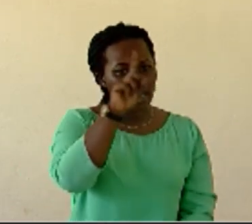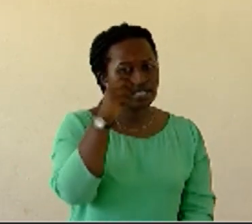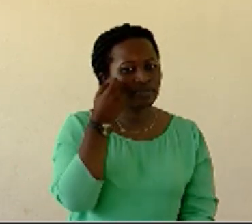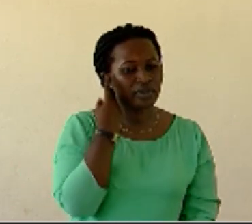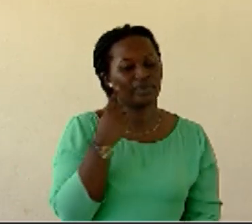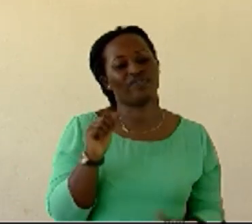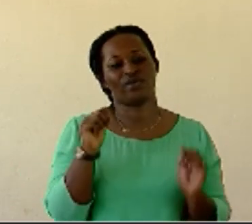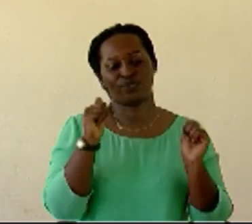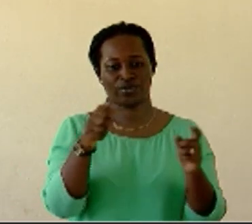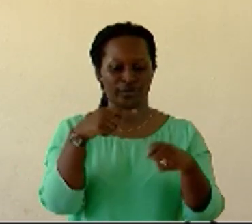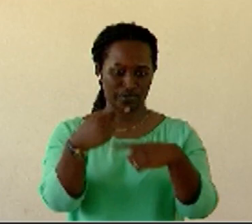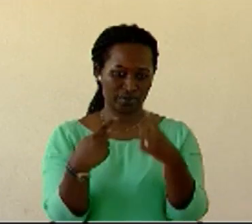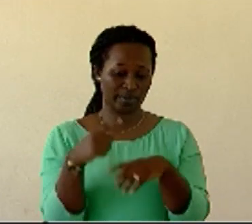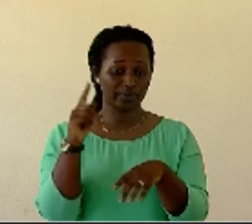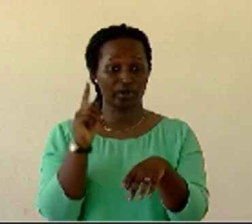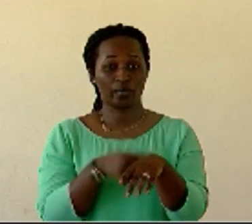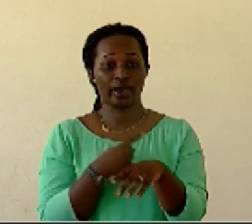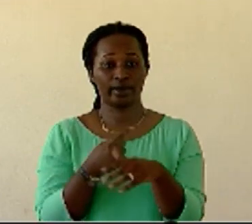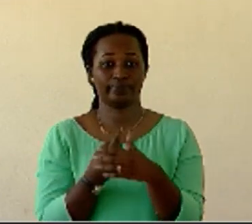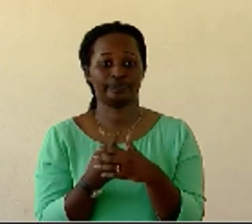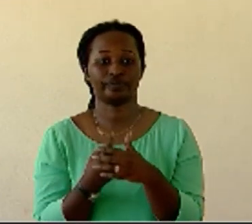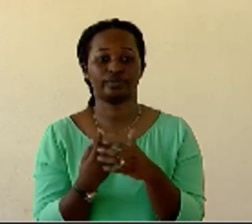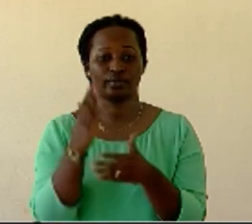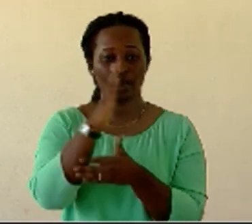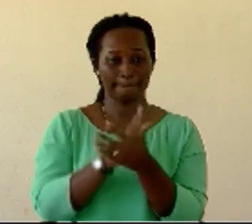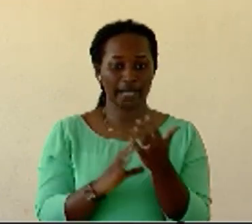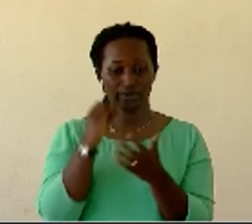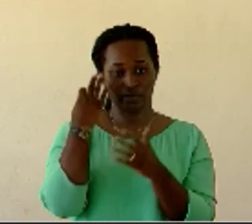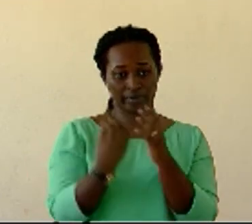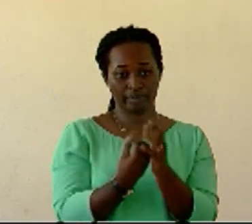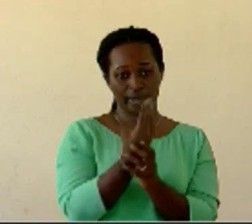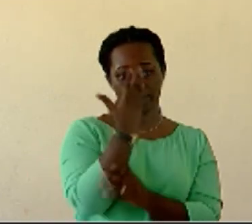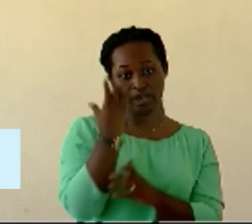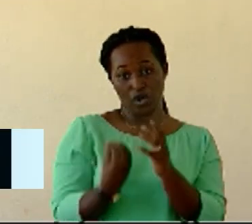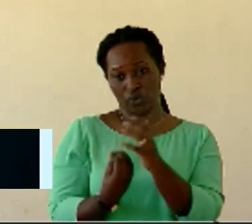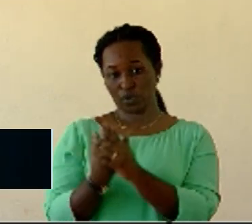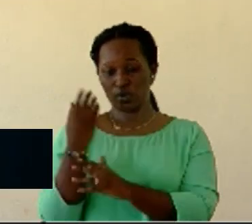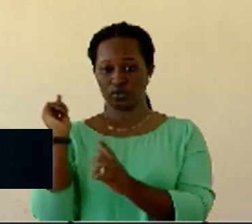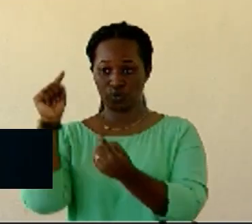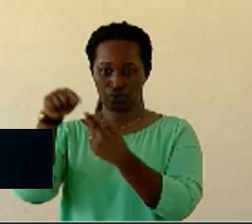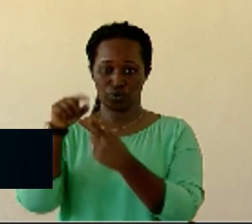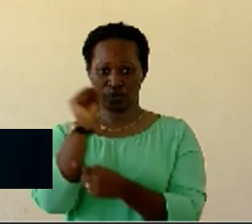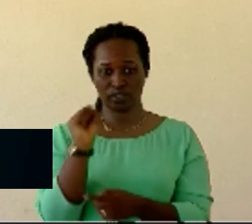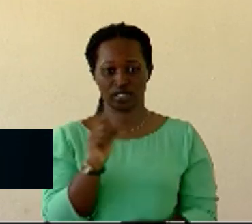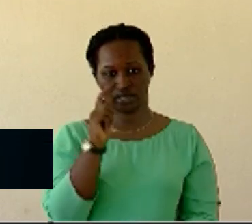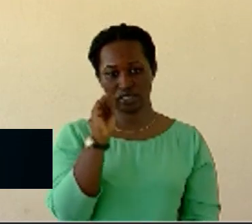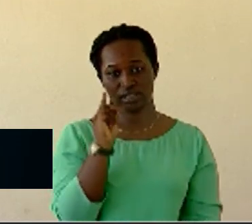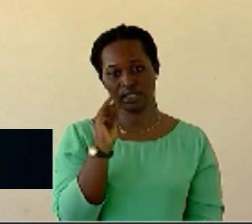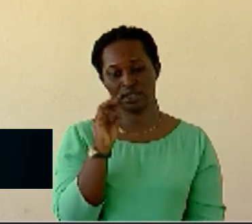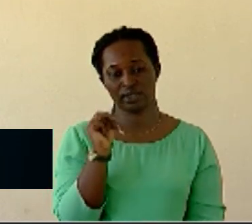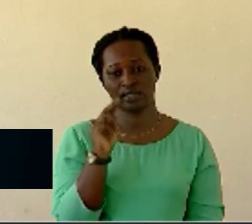Good, let's continue. When part of a plant grows towards the stimulus, that is what we call